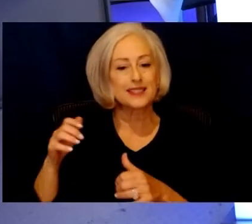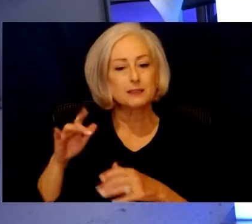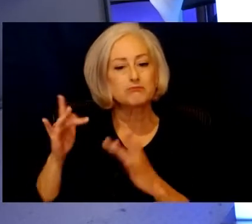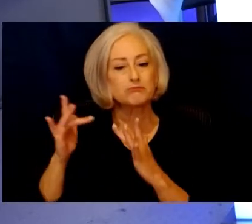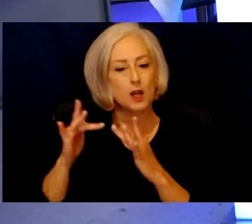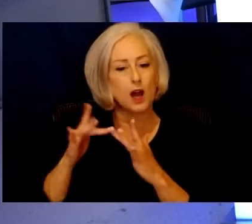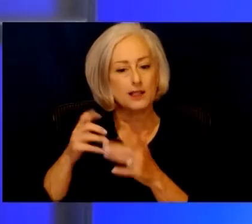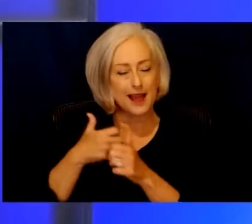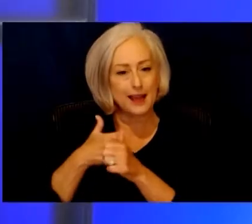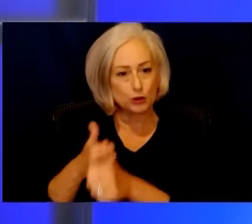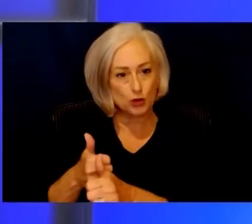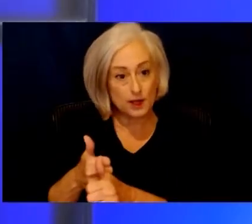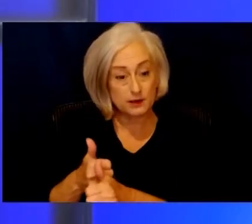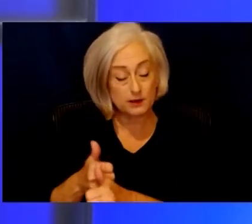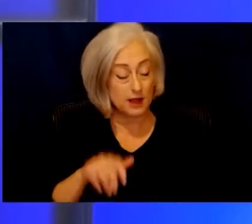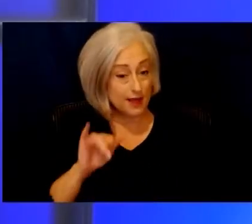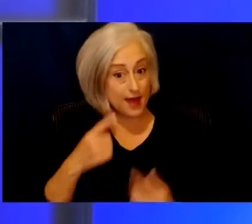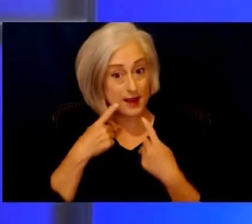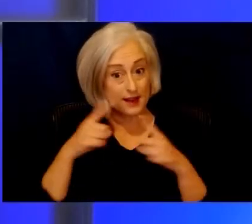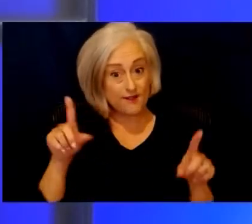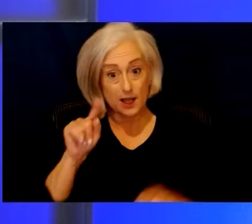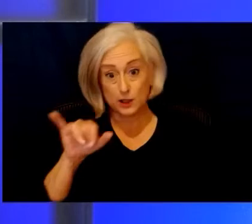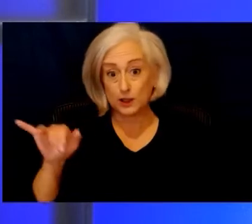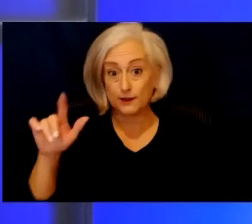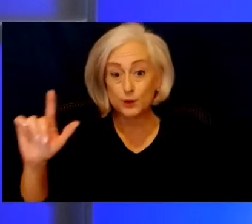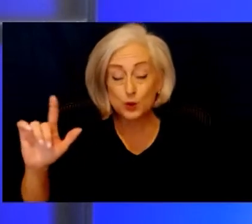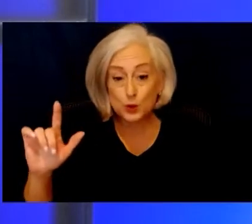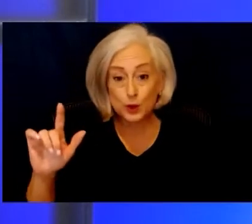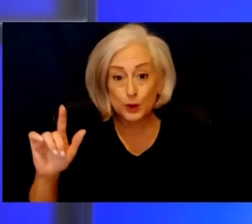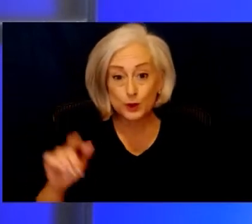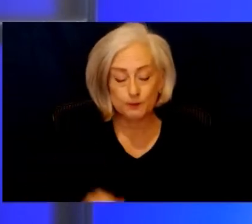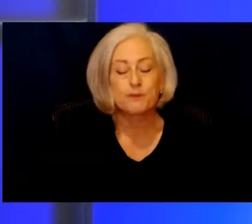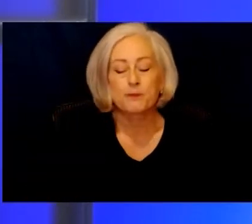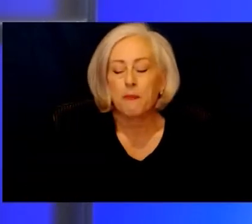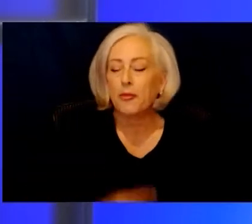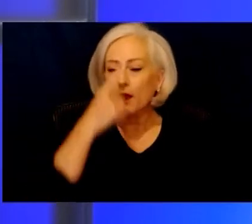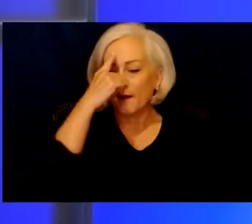outbreak response, certainly that's kind of your initial,